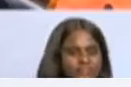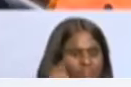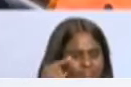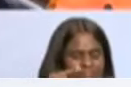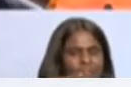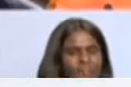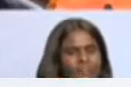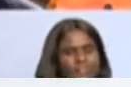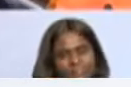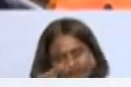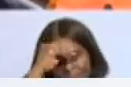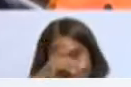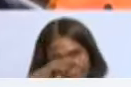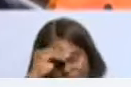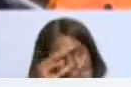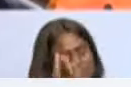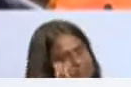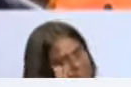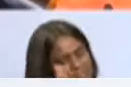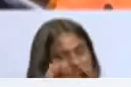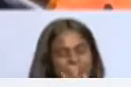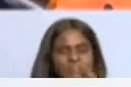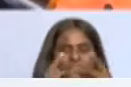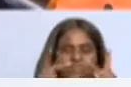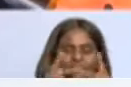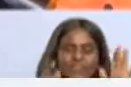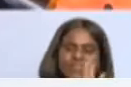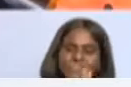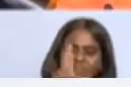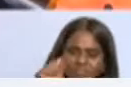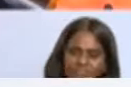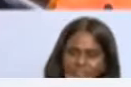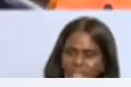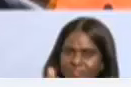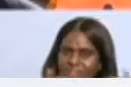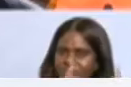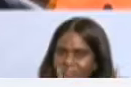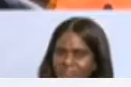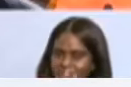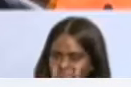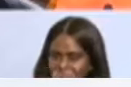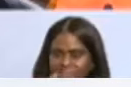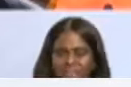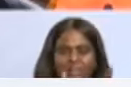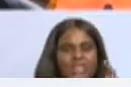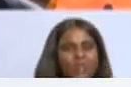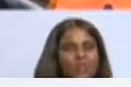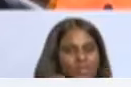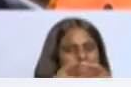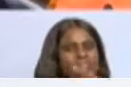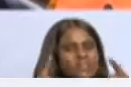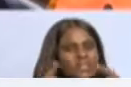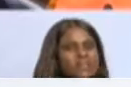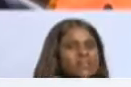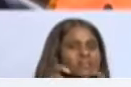affordable student housing in our public universities and other institutions continues to be a major challenge.